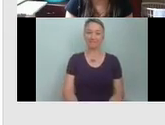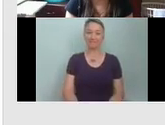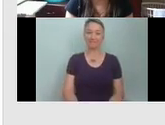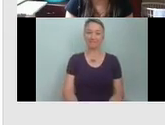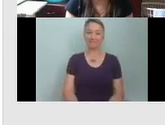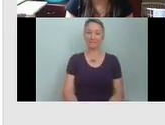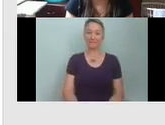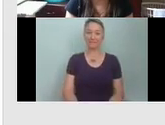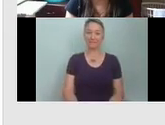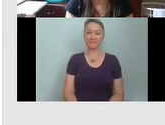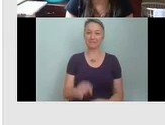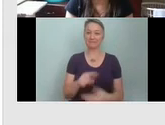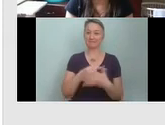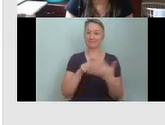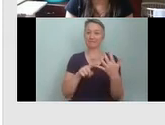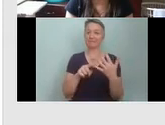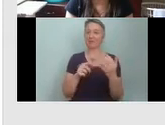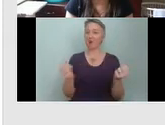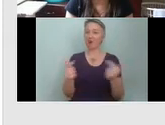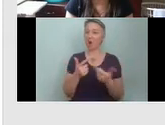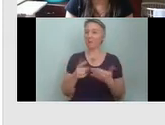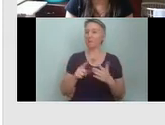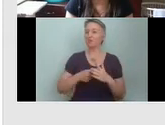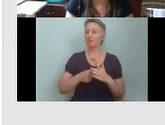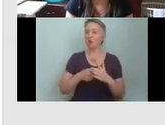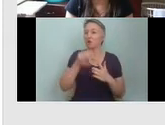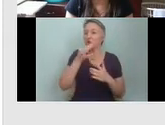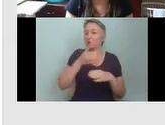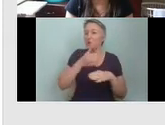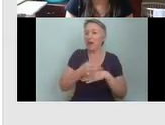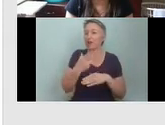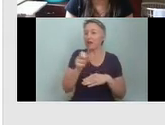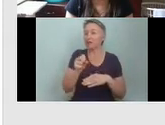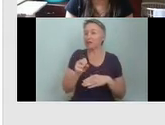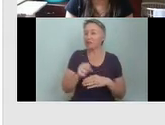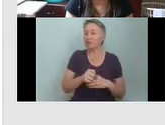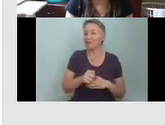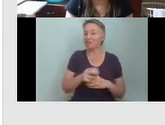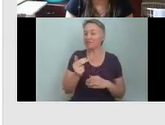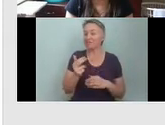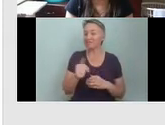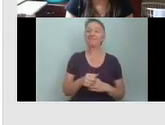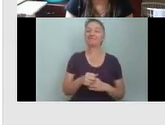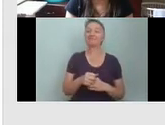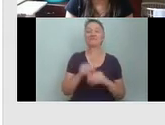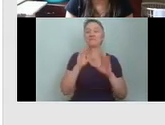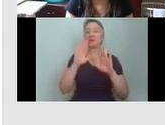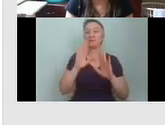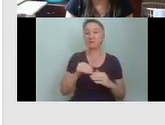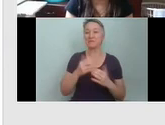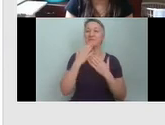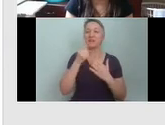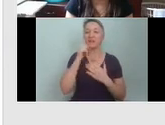They must have all started here out of high school or something, but that's fantastic. Thanks for your service,